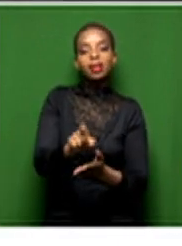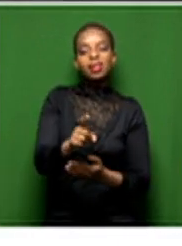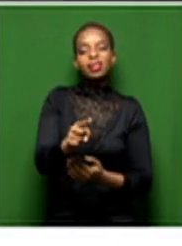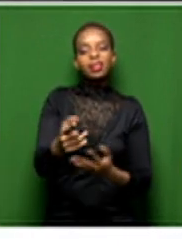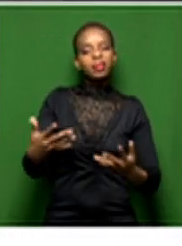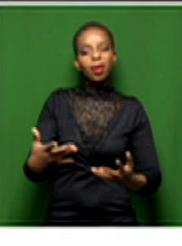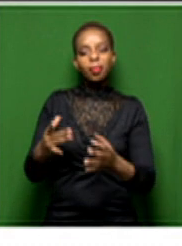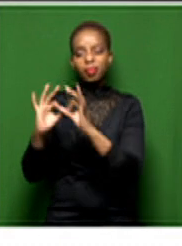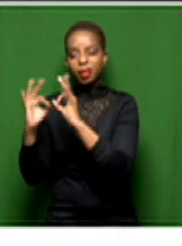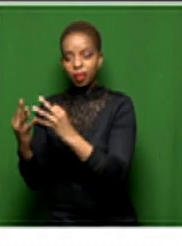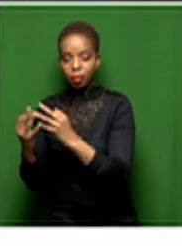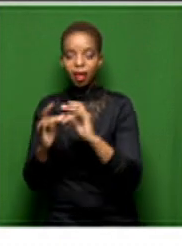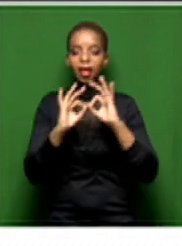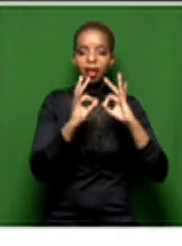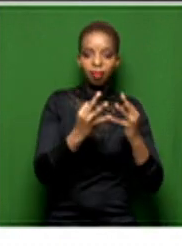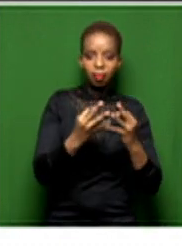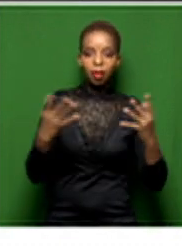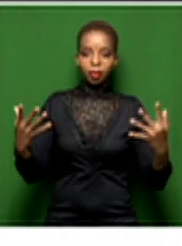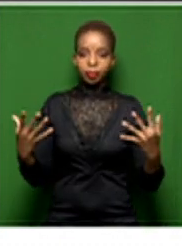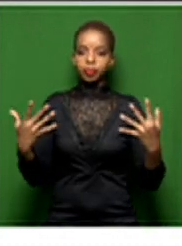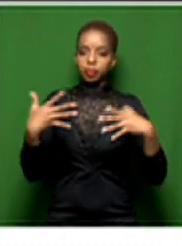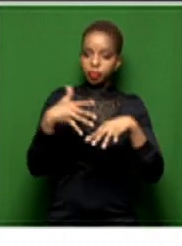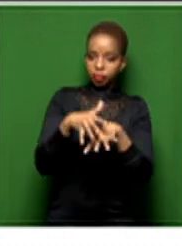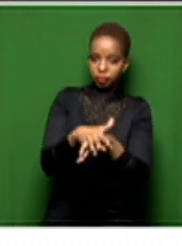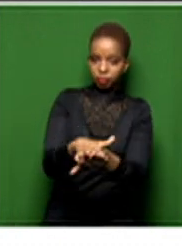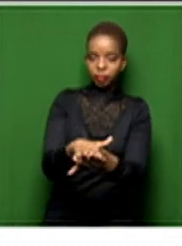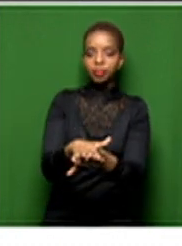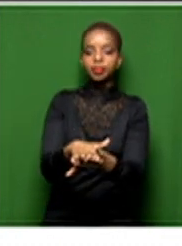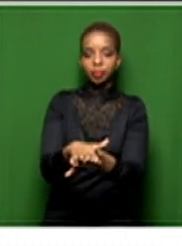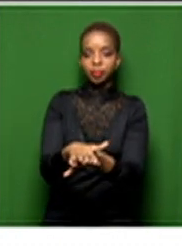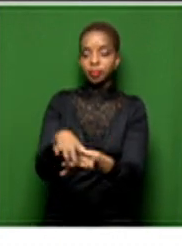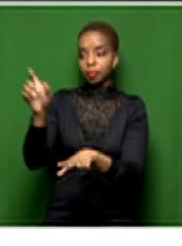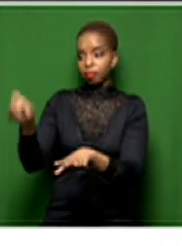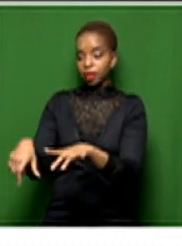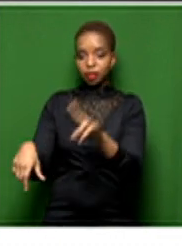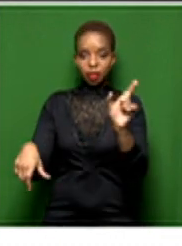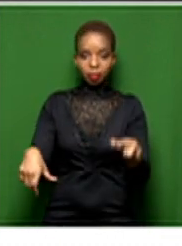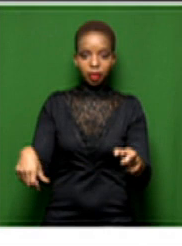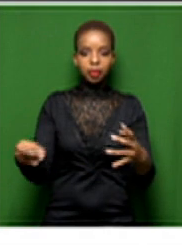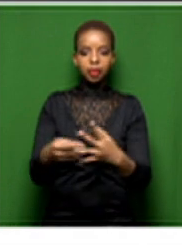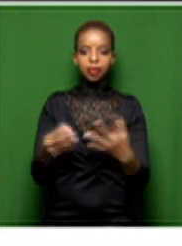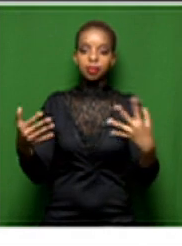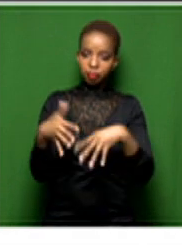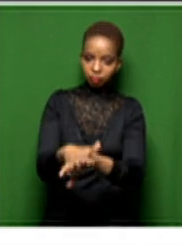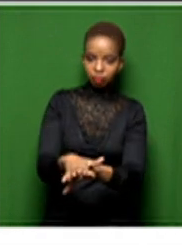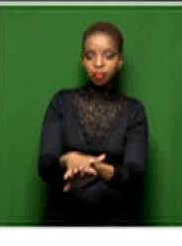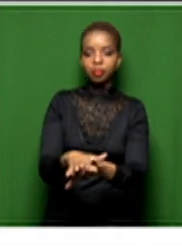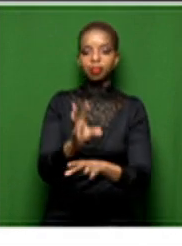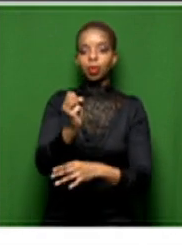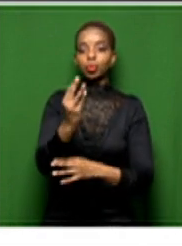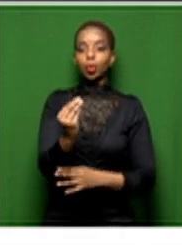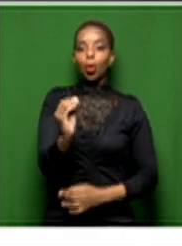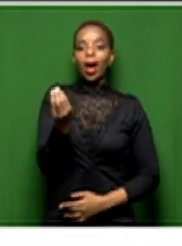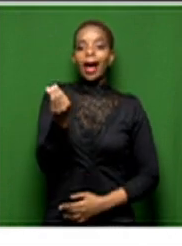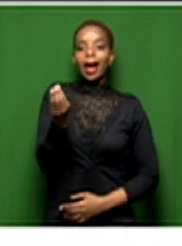bring the two families together, to bring the two newlyweds together. So the amount is not the most